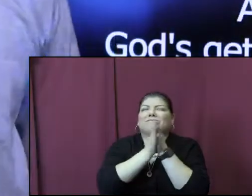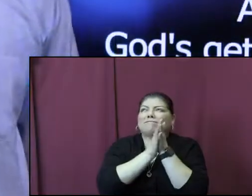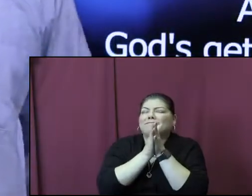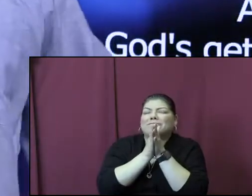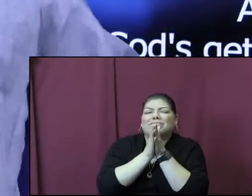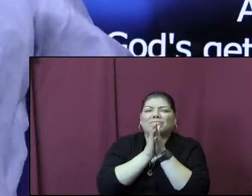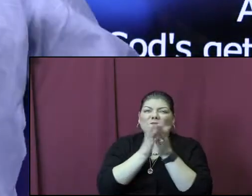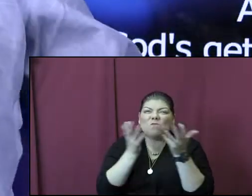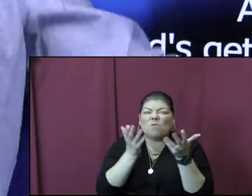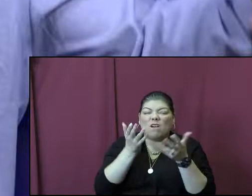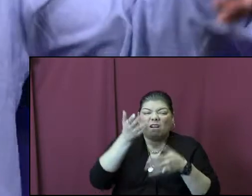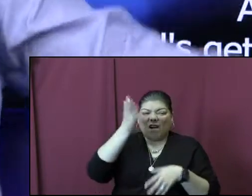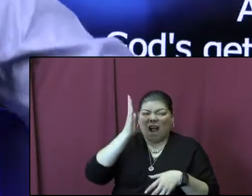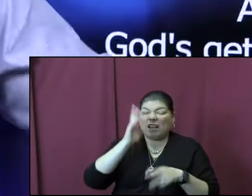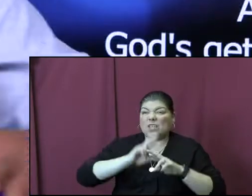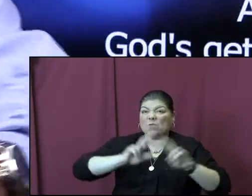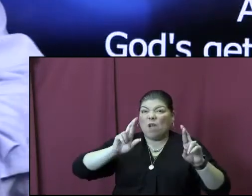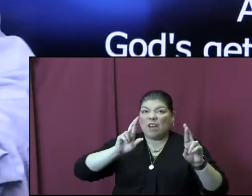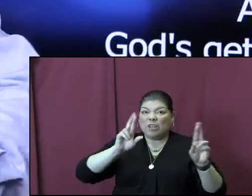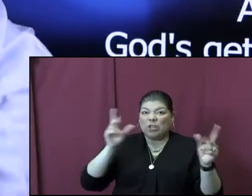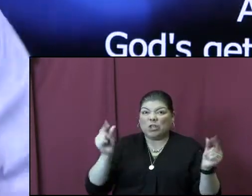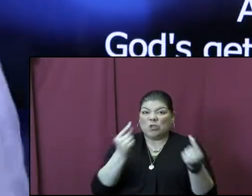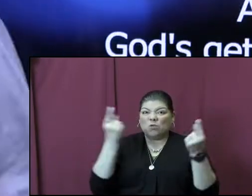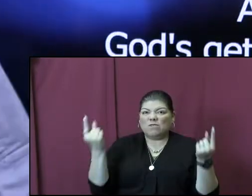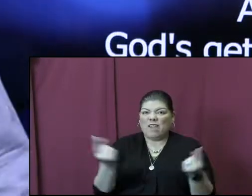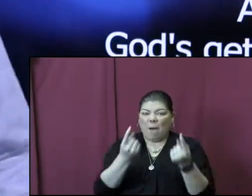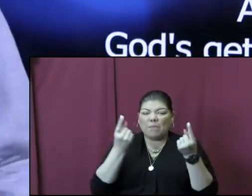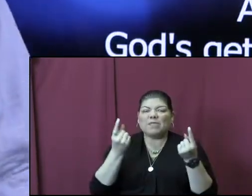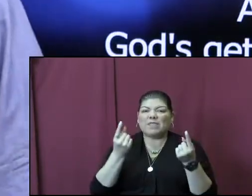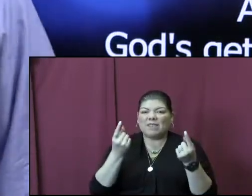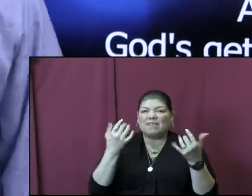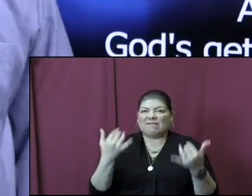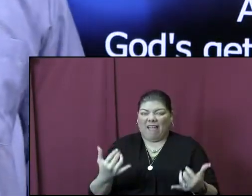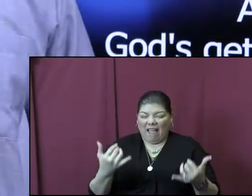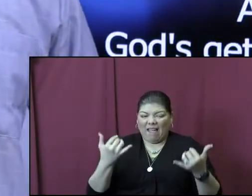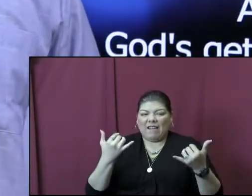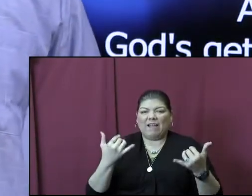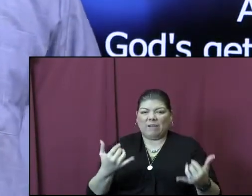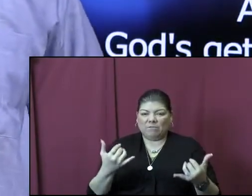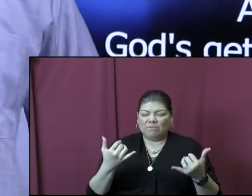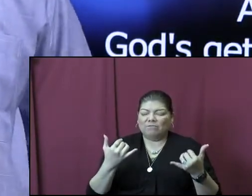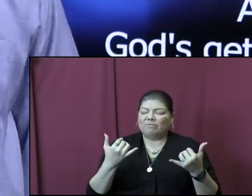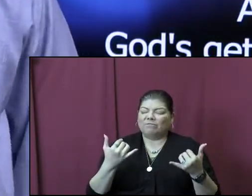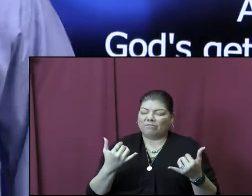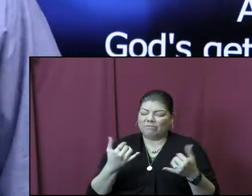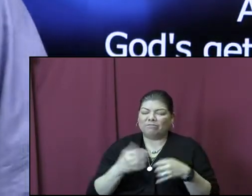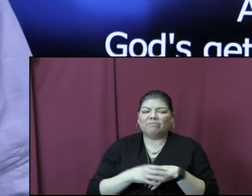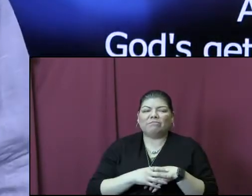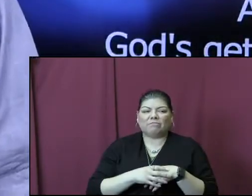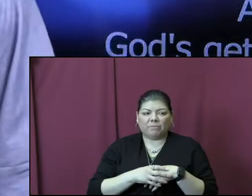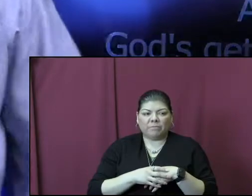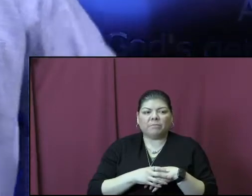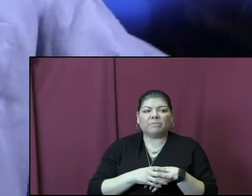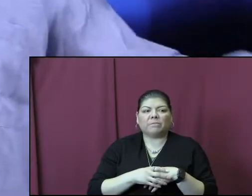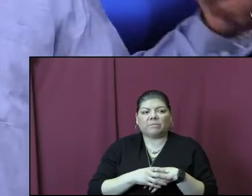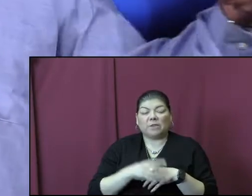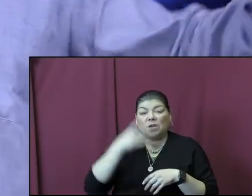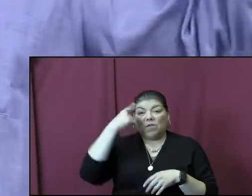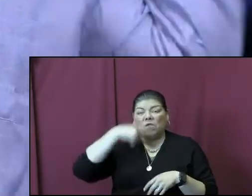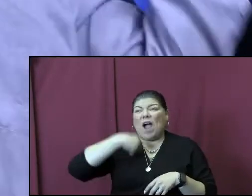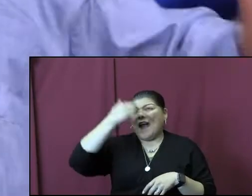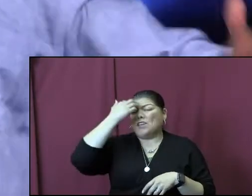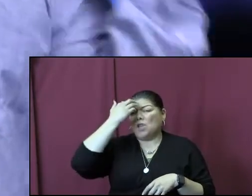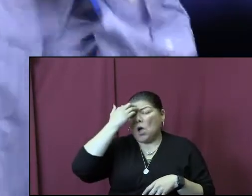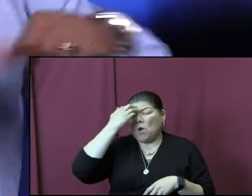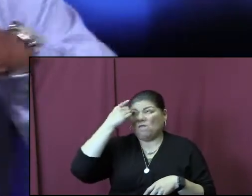Anticipating, God's getting ready to move. God's getting ready to move. For I